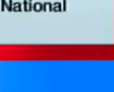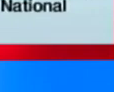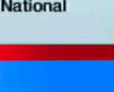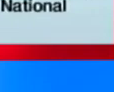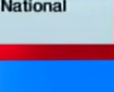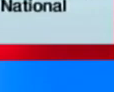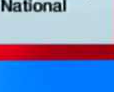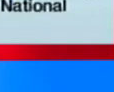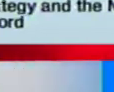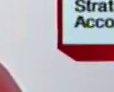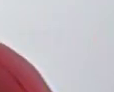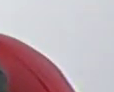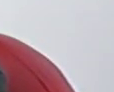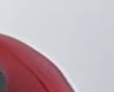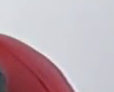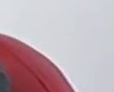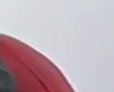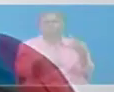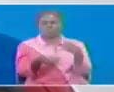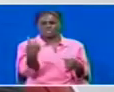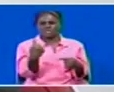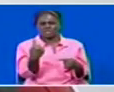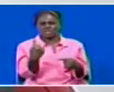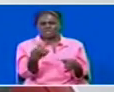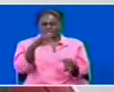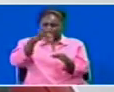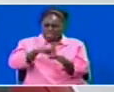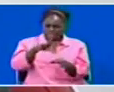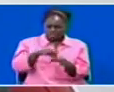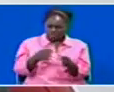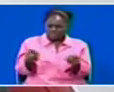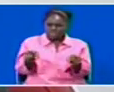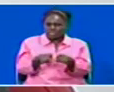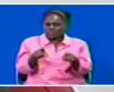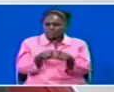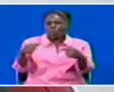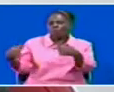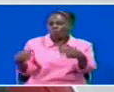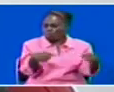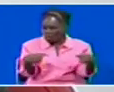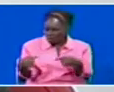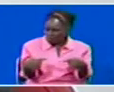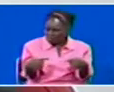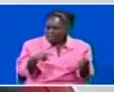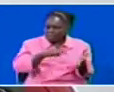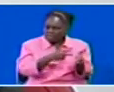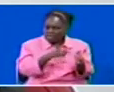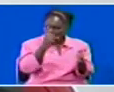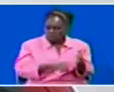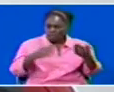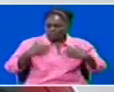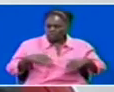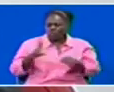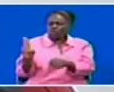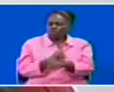about strategies of how to win. Elections have, in modern times, are the equivalent of war. And therefore, people